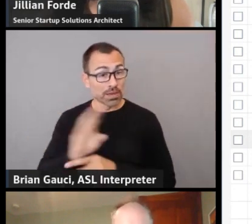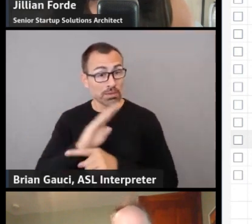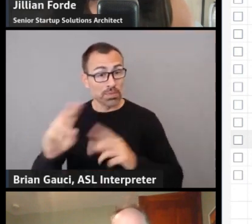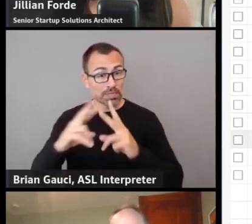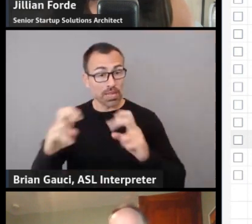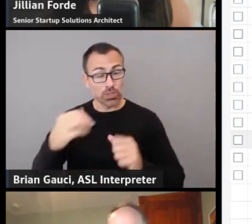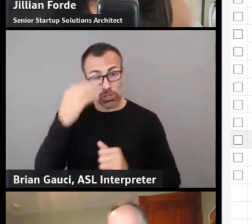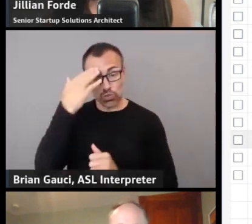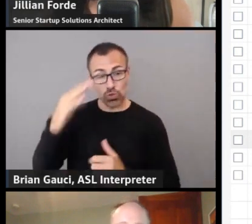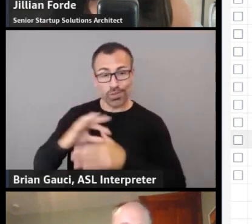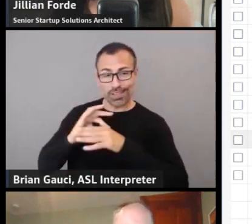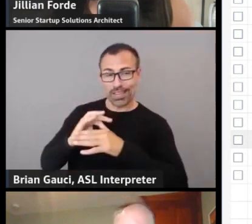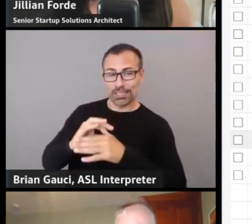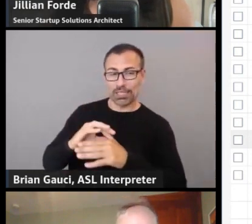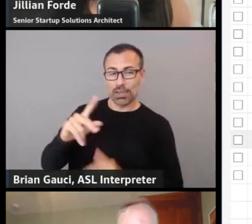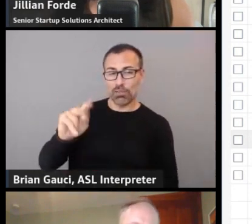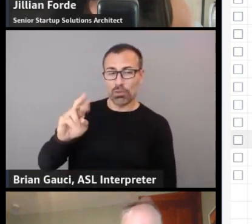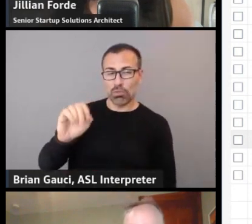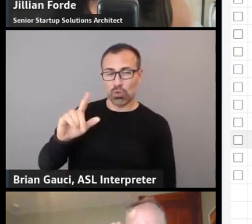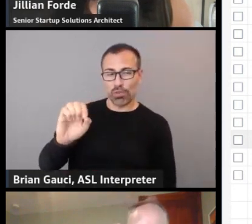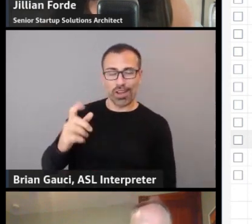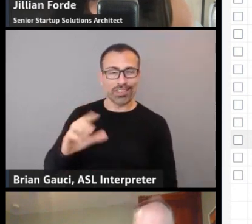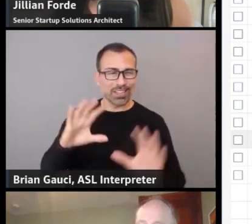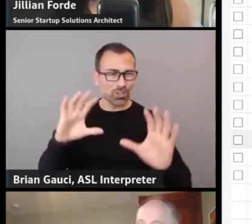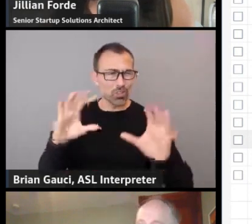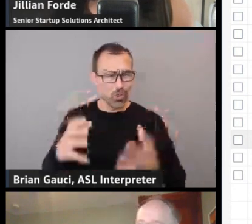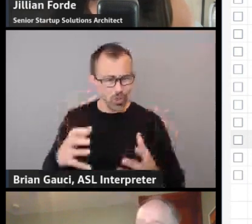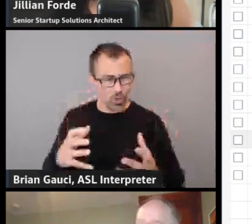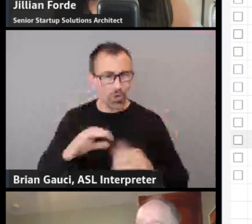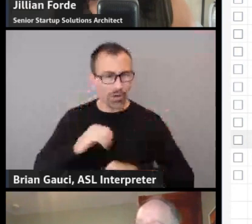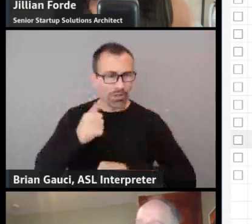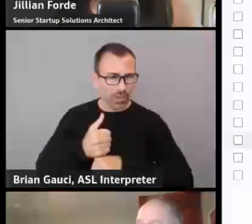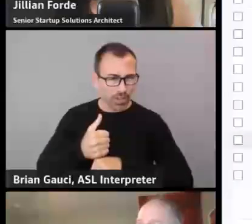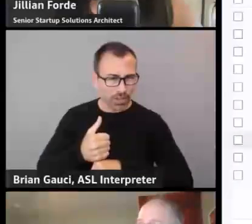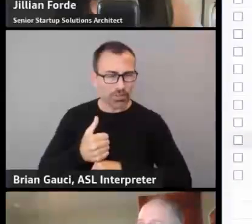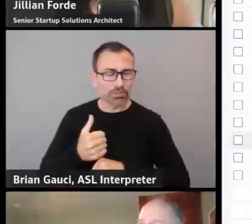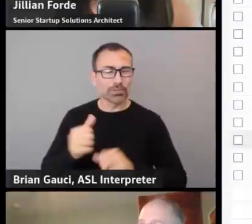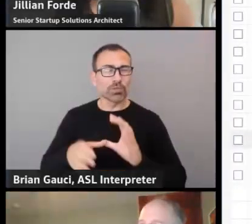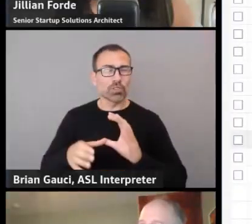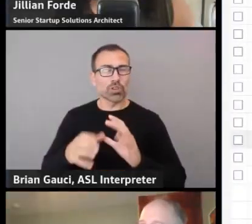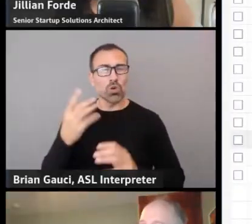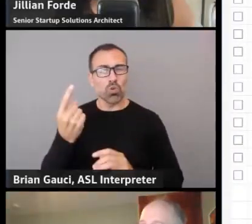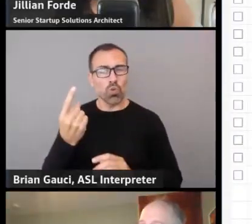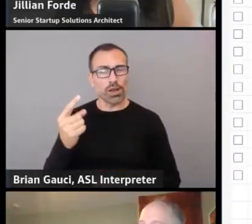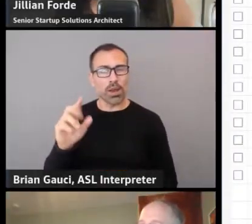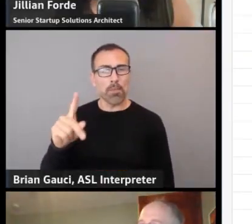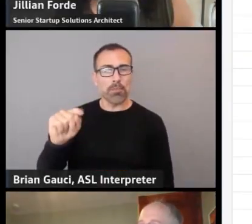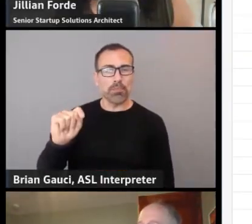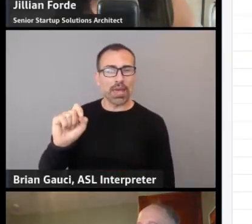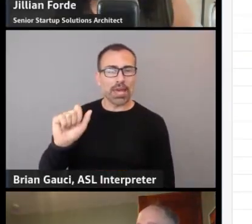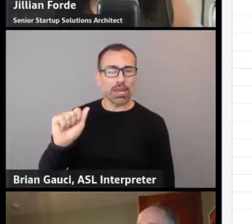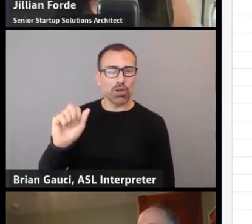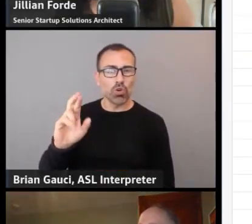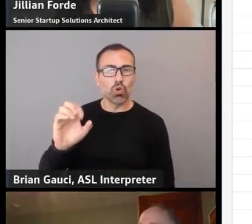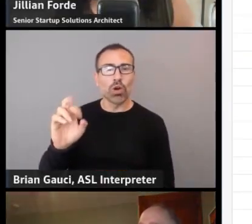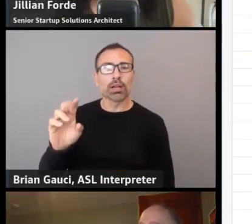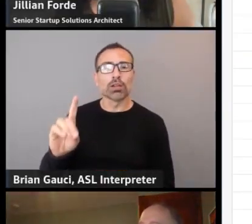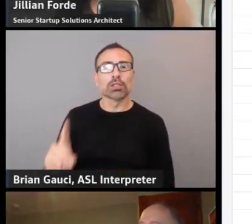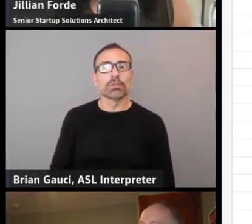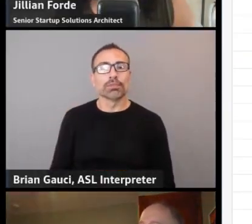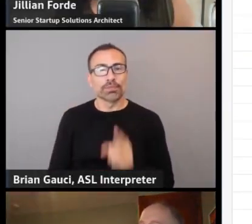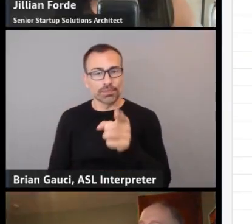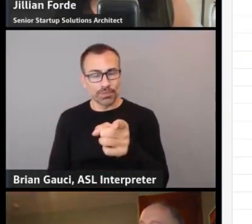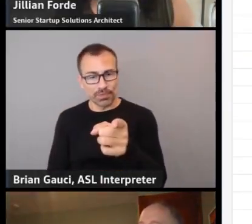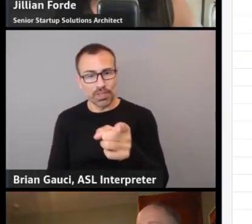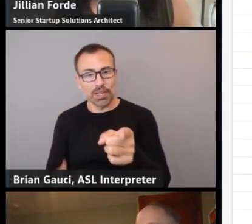profile. That's a way of grouping a set of configuration together under one header record. So for example, here I've got